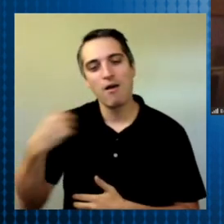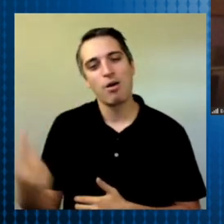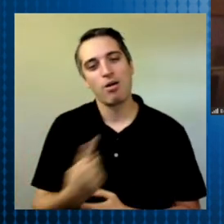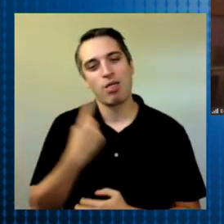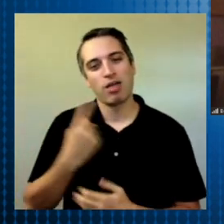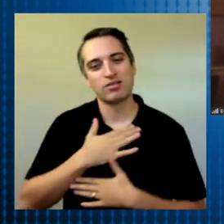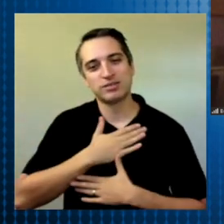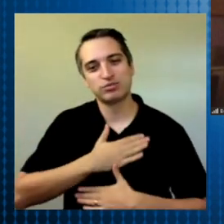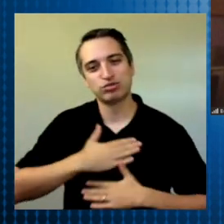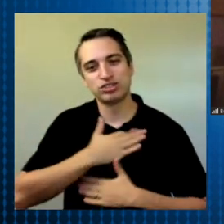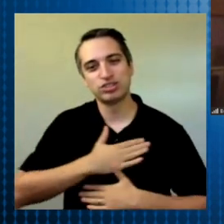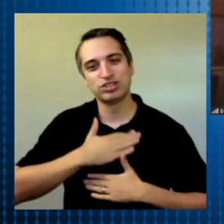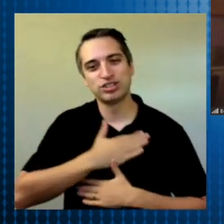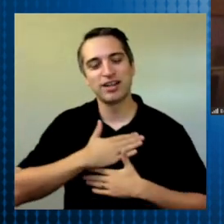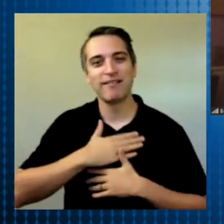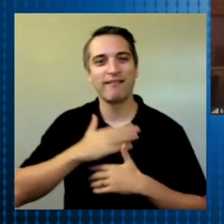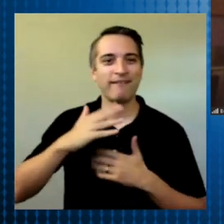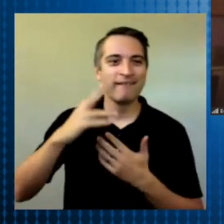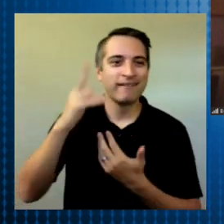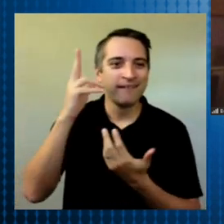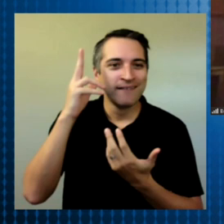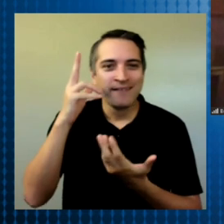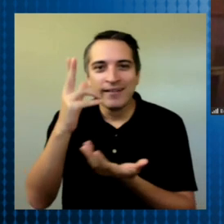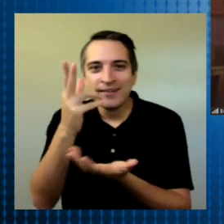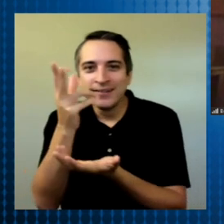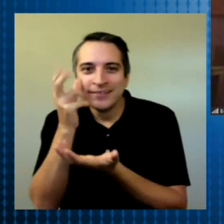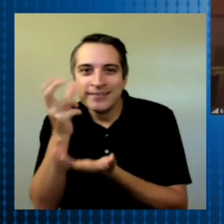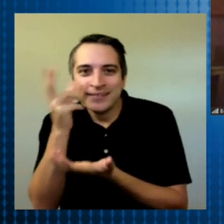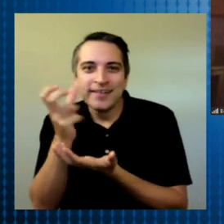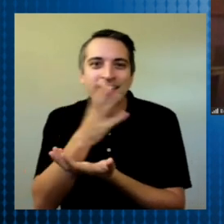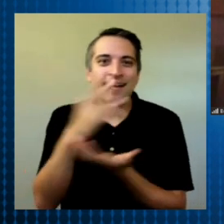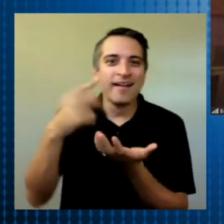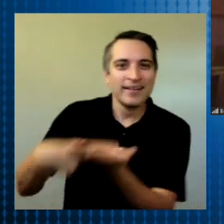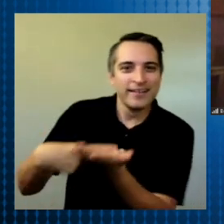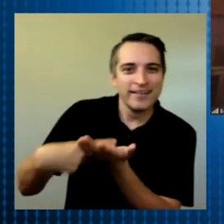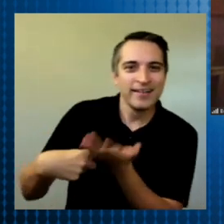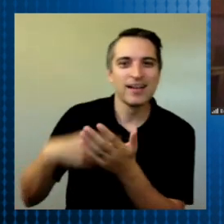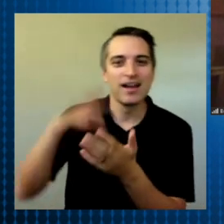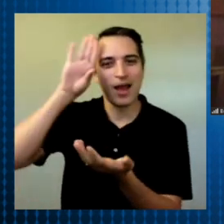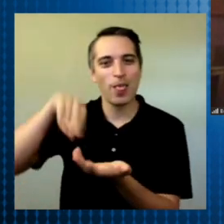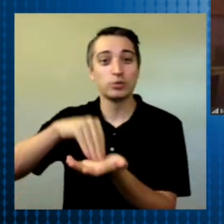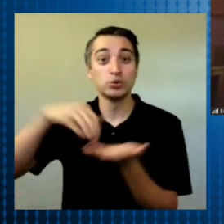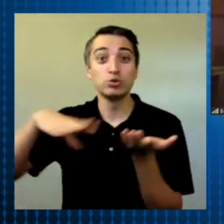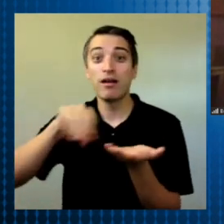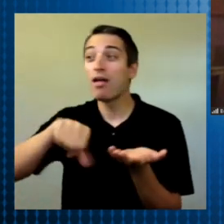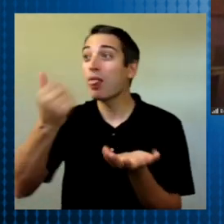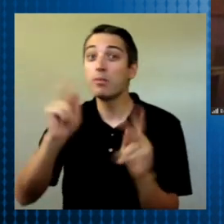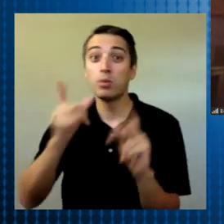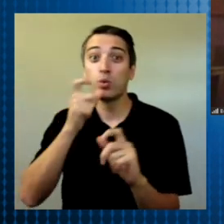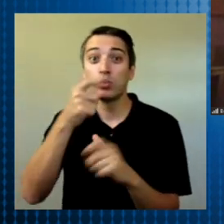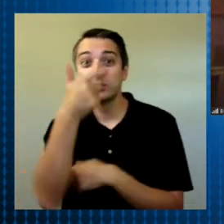appreciate hearing and talking with you and having a great discussion. And I know that the students and the others that are out there